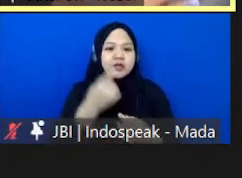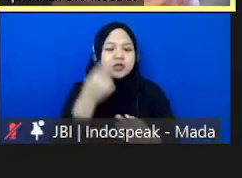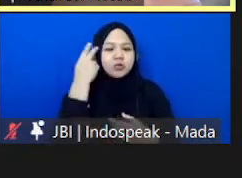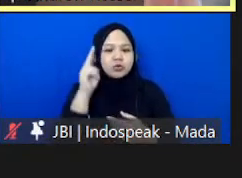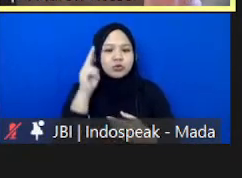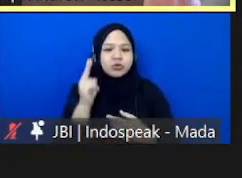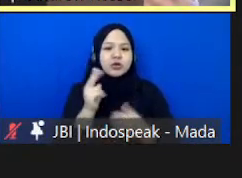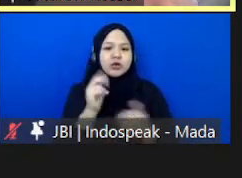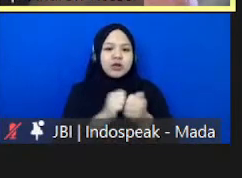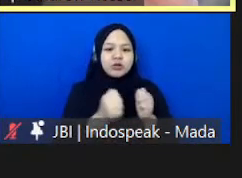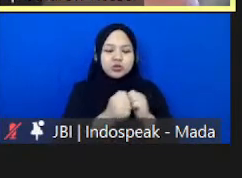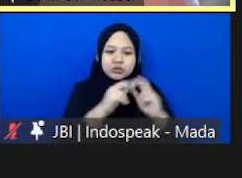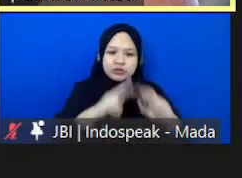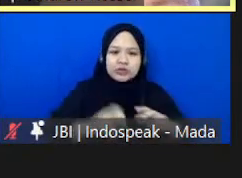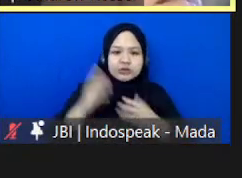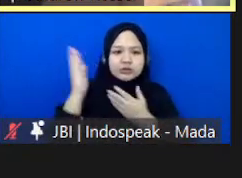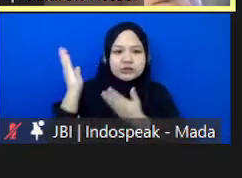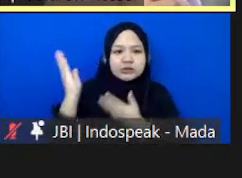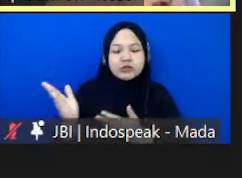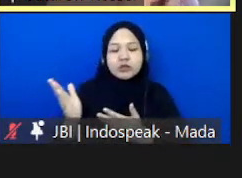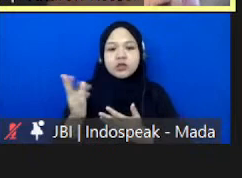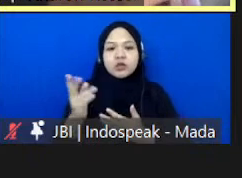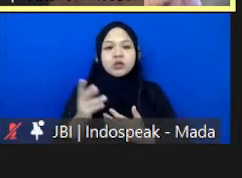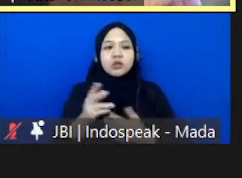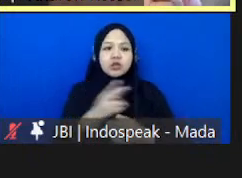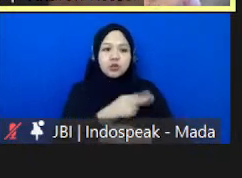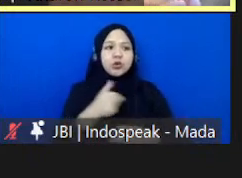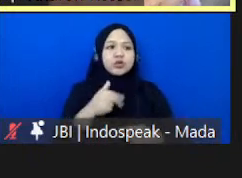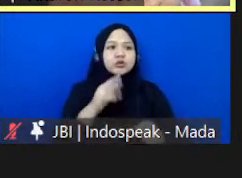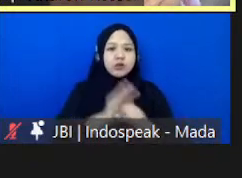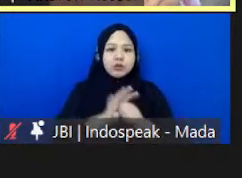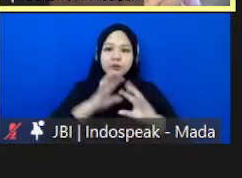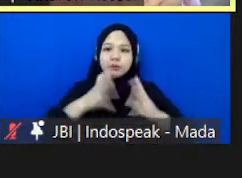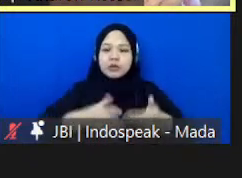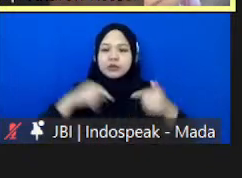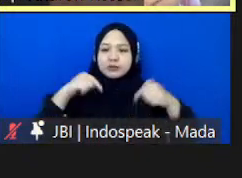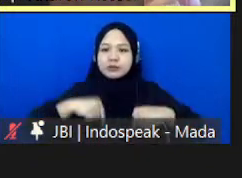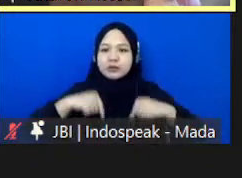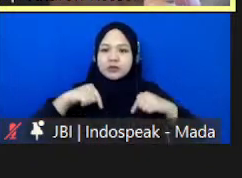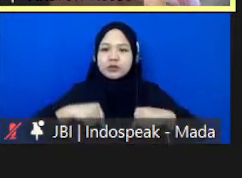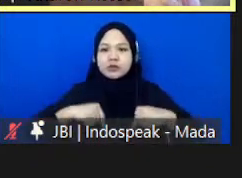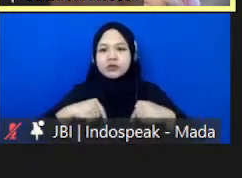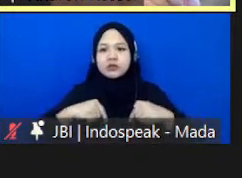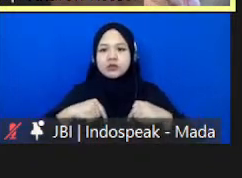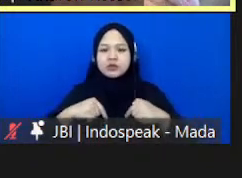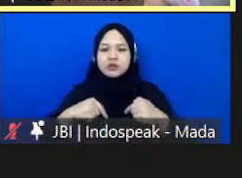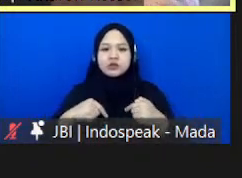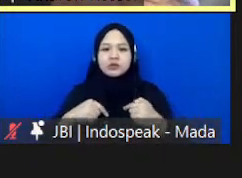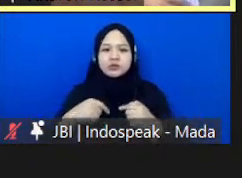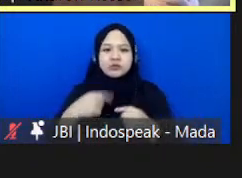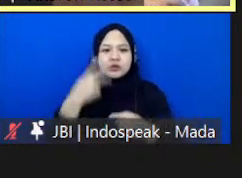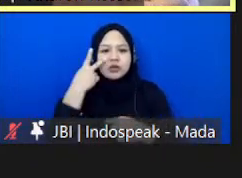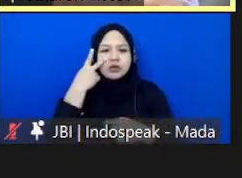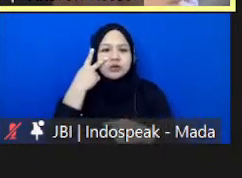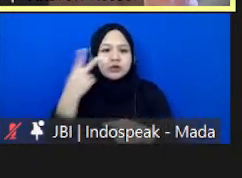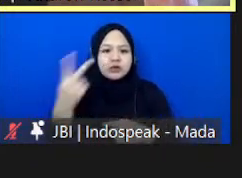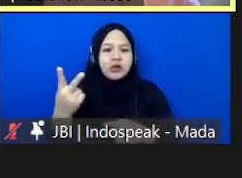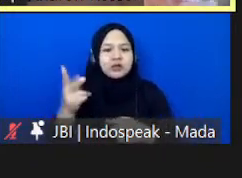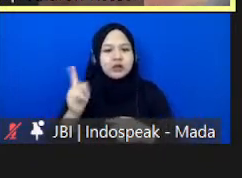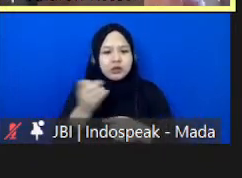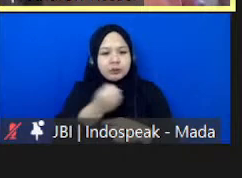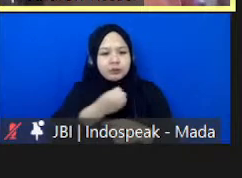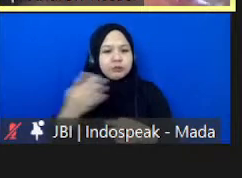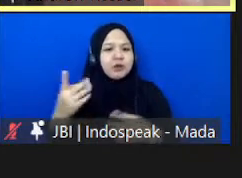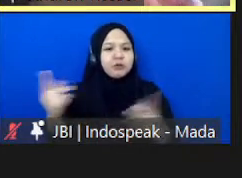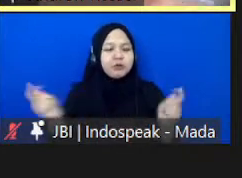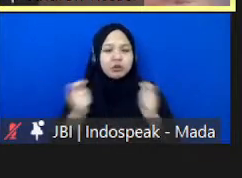case study is that prior to COVID-19, Indonesia was, I think widely seen as something of a success story in terms of